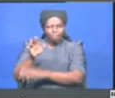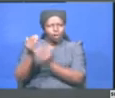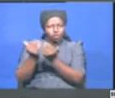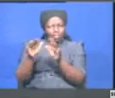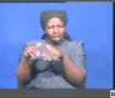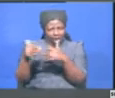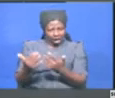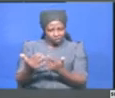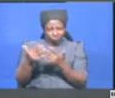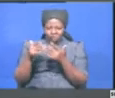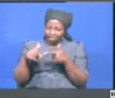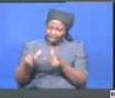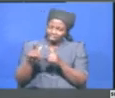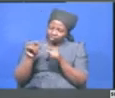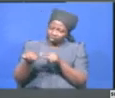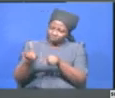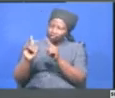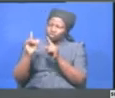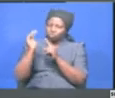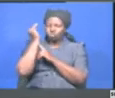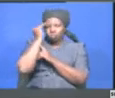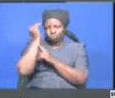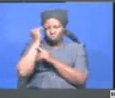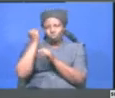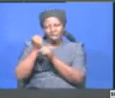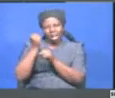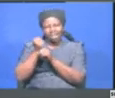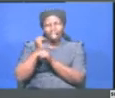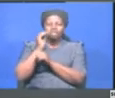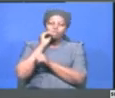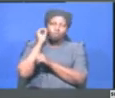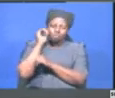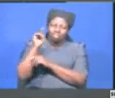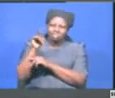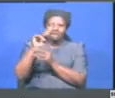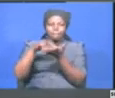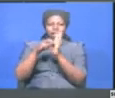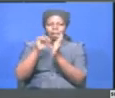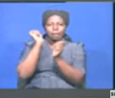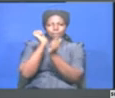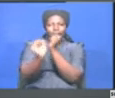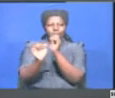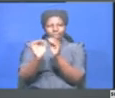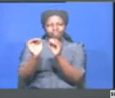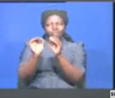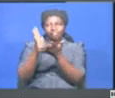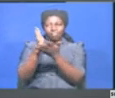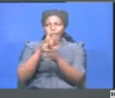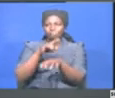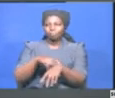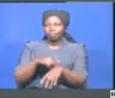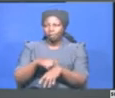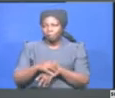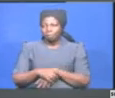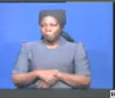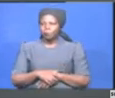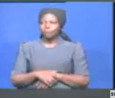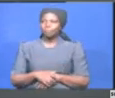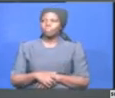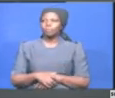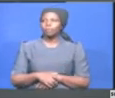they can do communal work at home is not punishment. And some parents don't want. When they employ maids, they